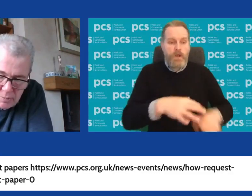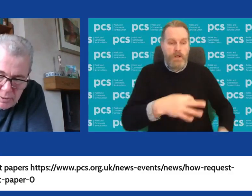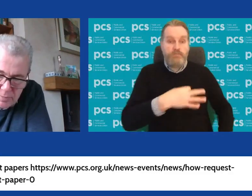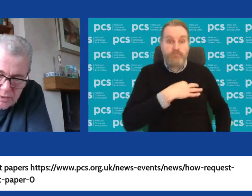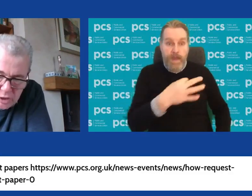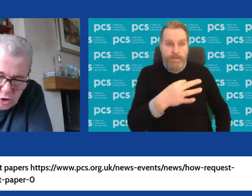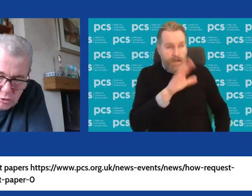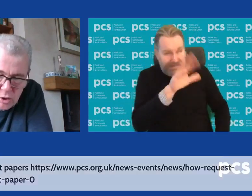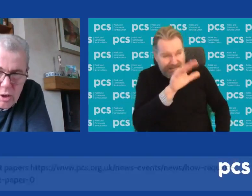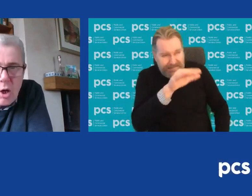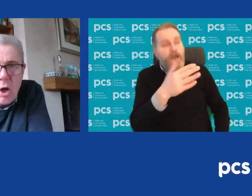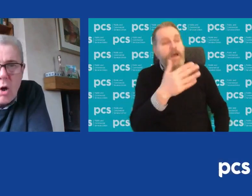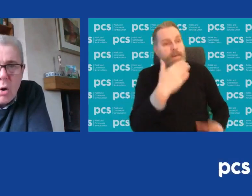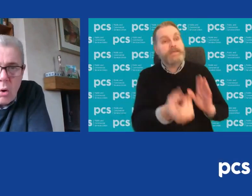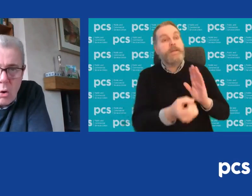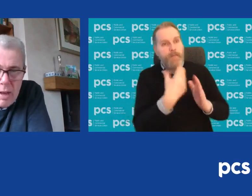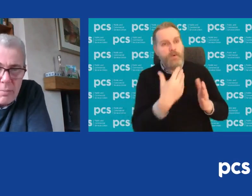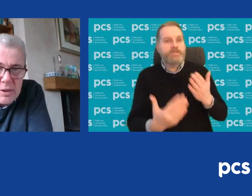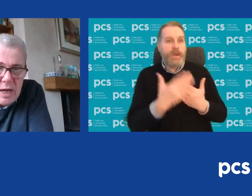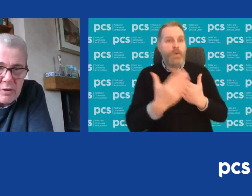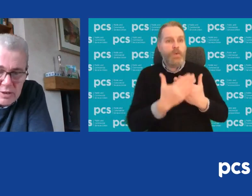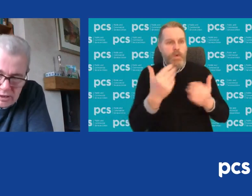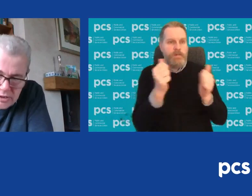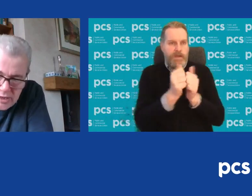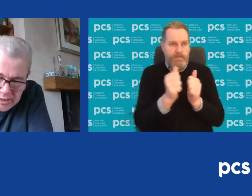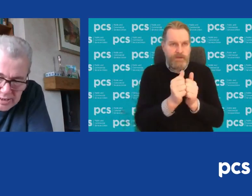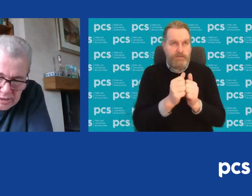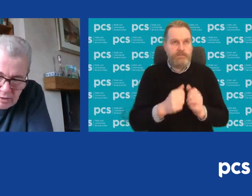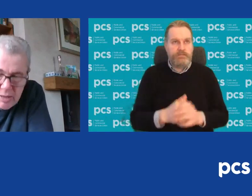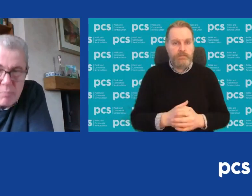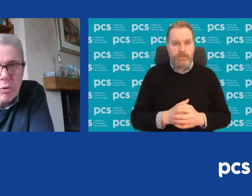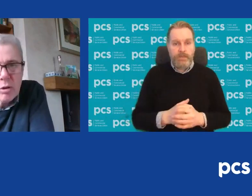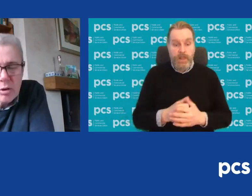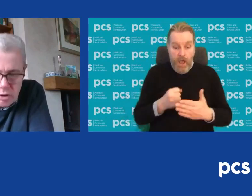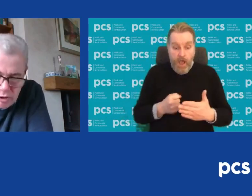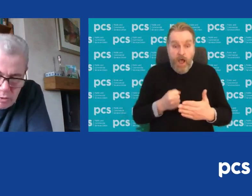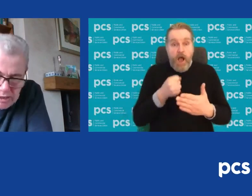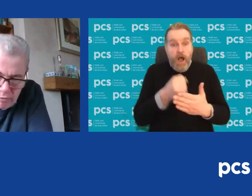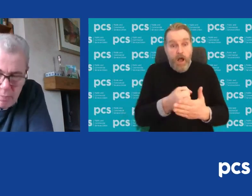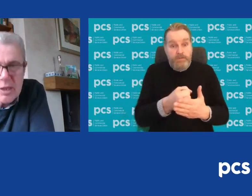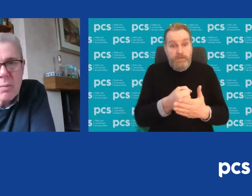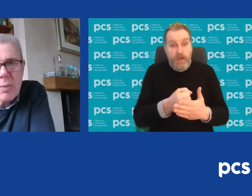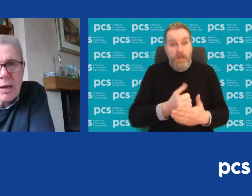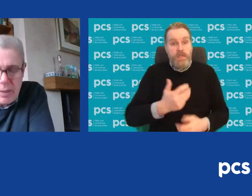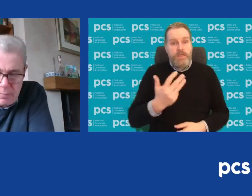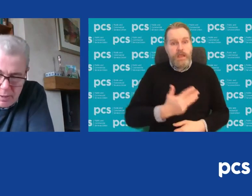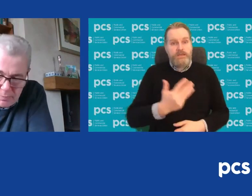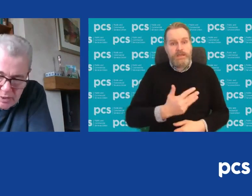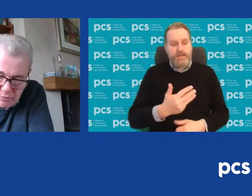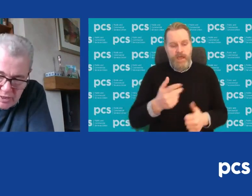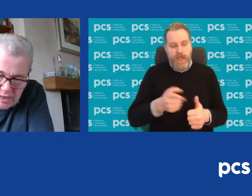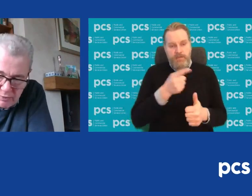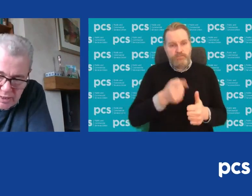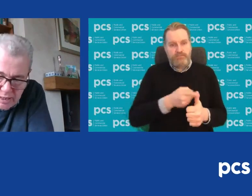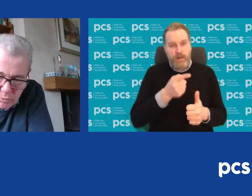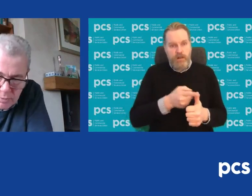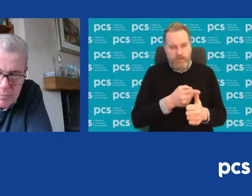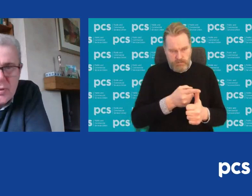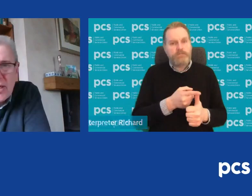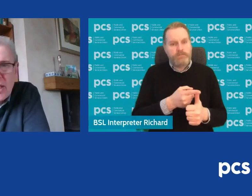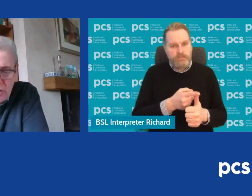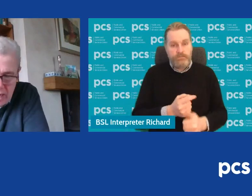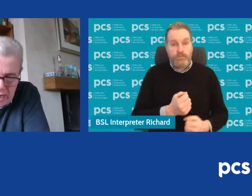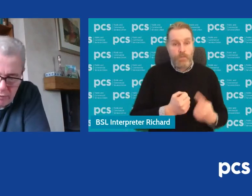ballot paper issued. All members have until the 19th of April to request a replacement ballot paper if they haven't had